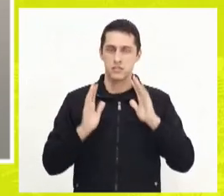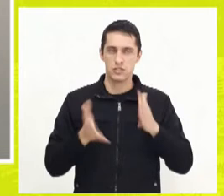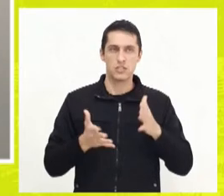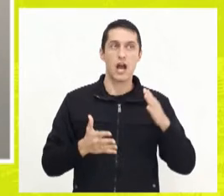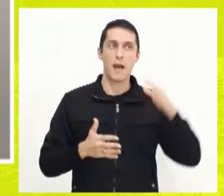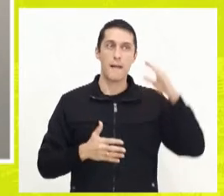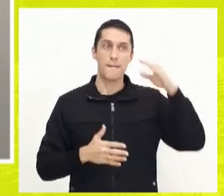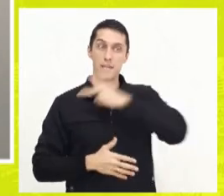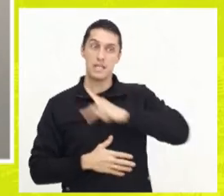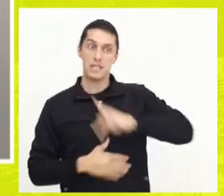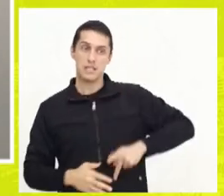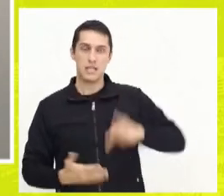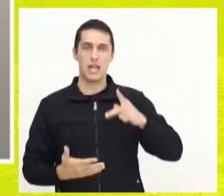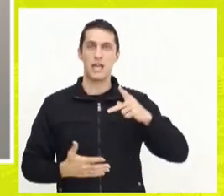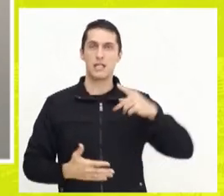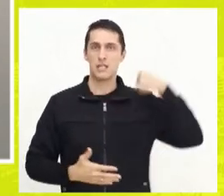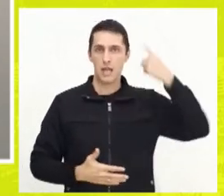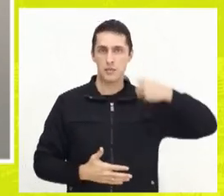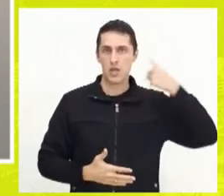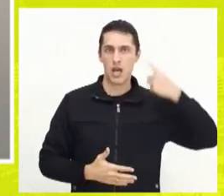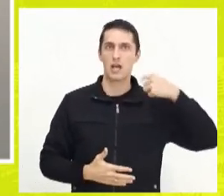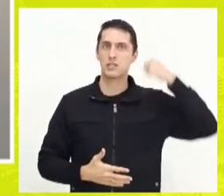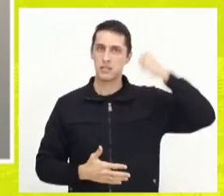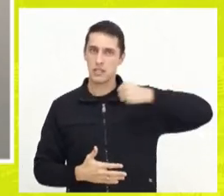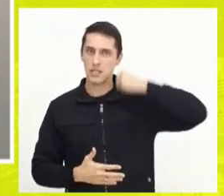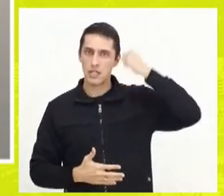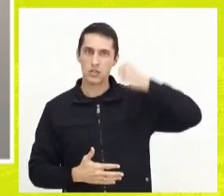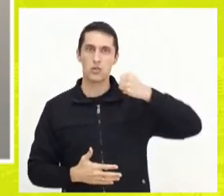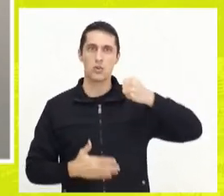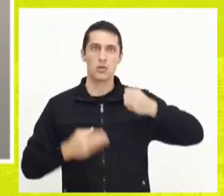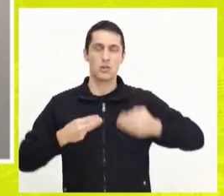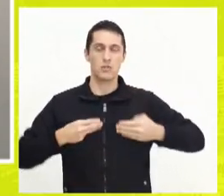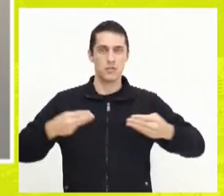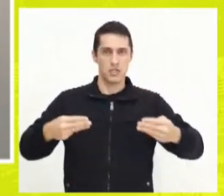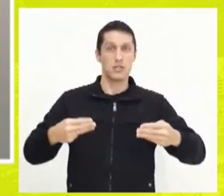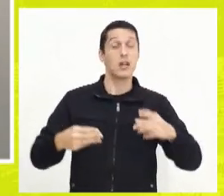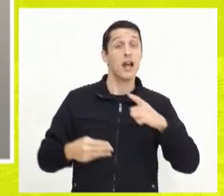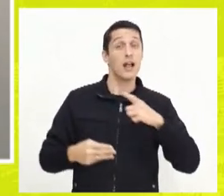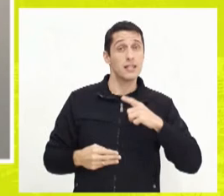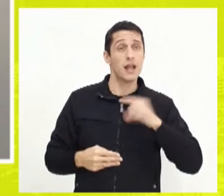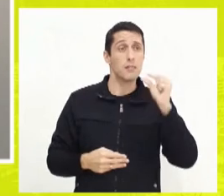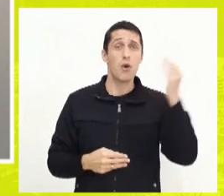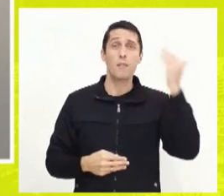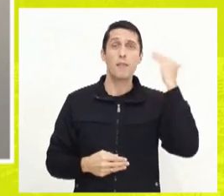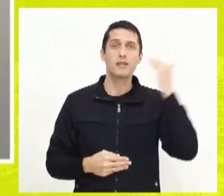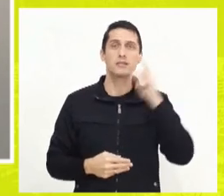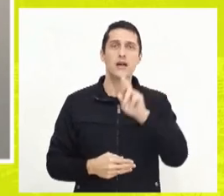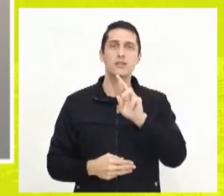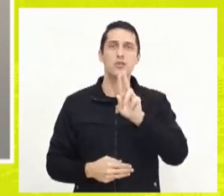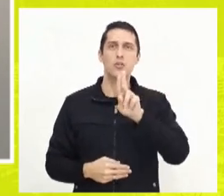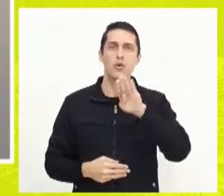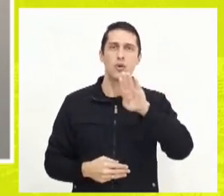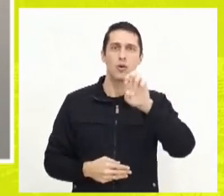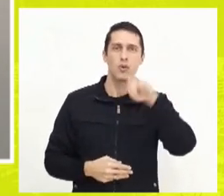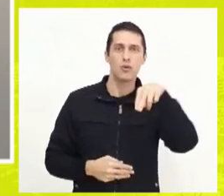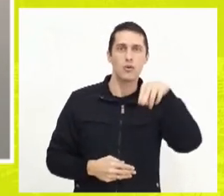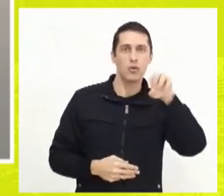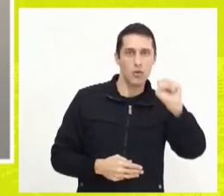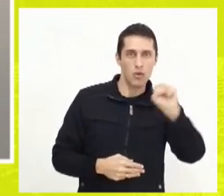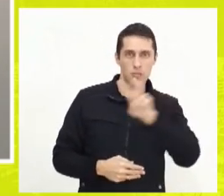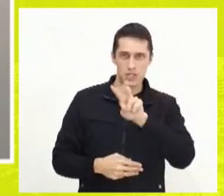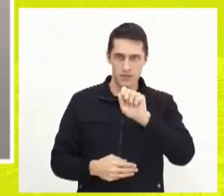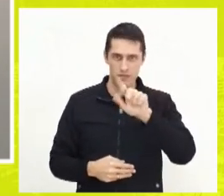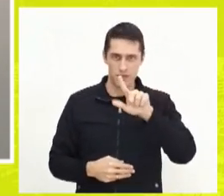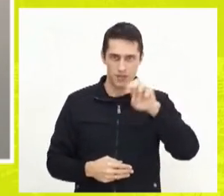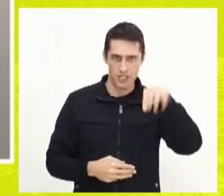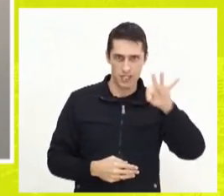congressmen ministers we have a recent case of rubens valencia for instance on being